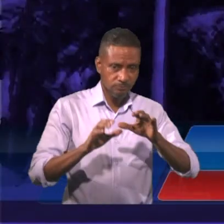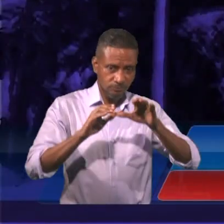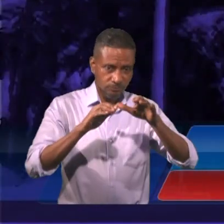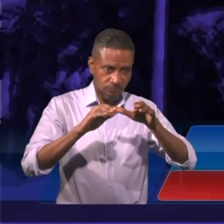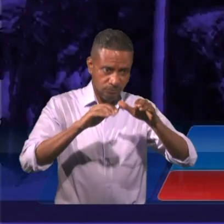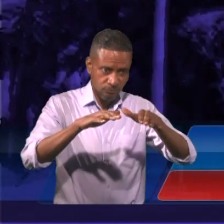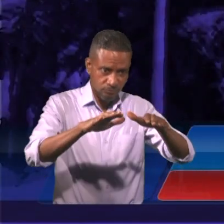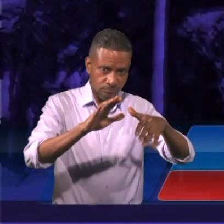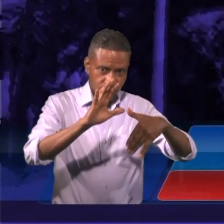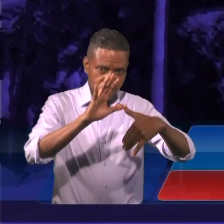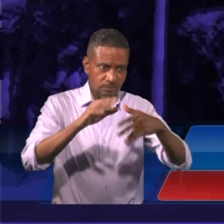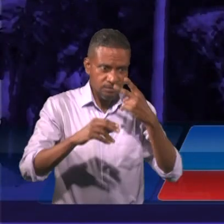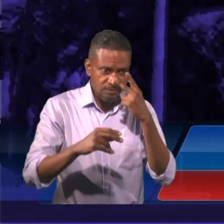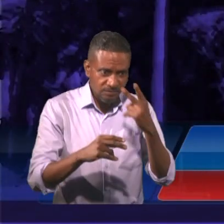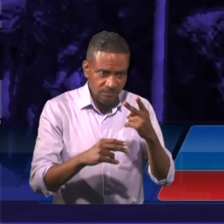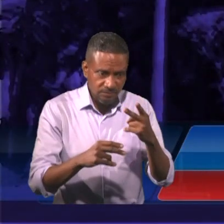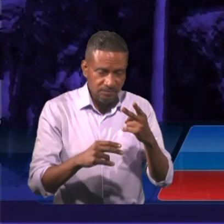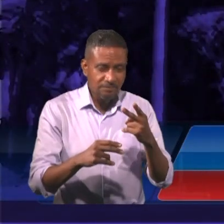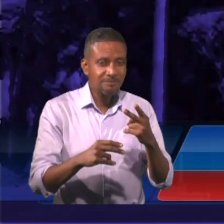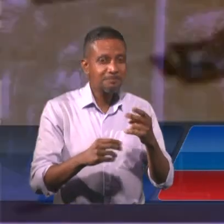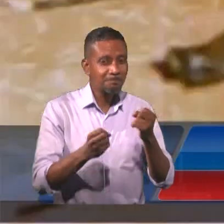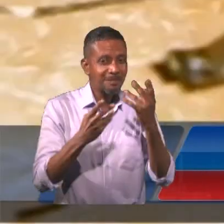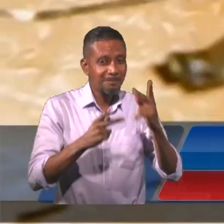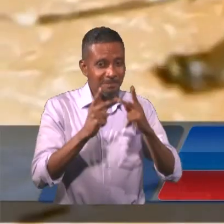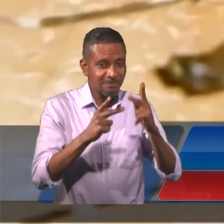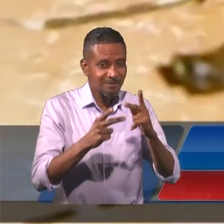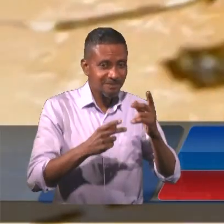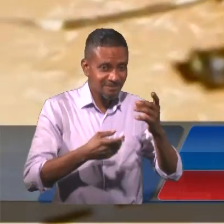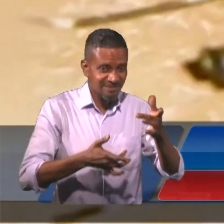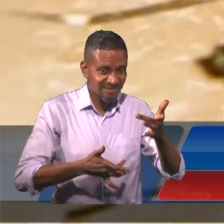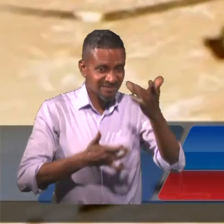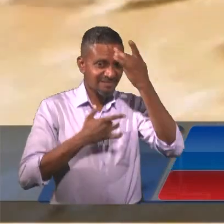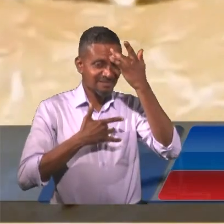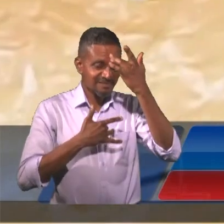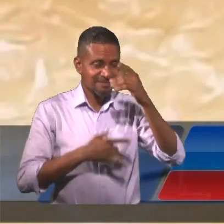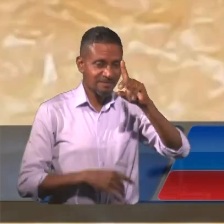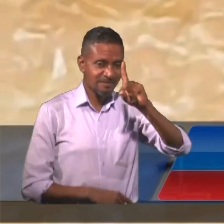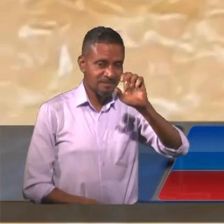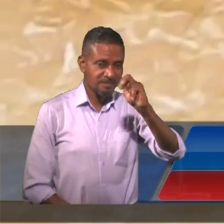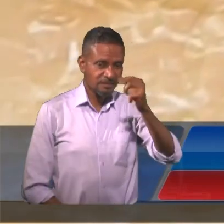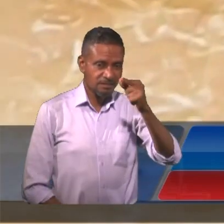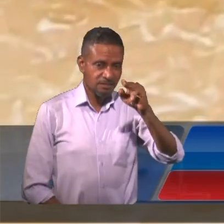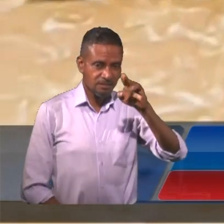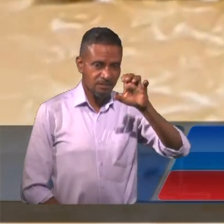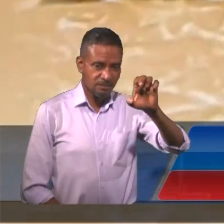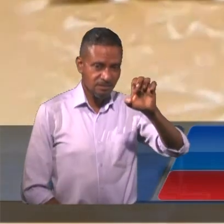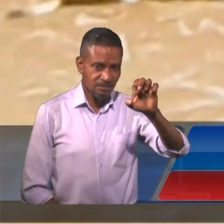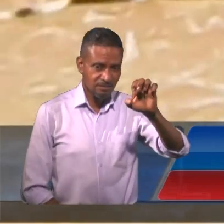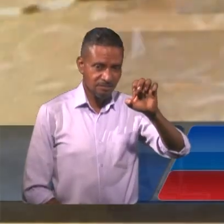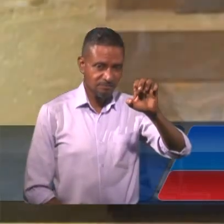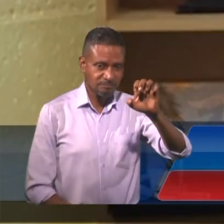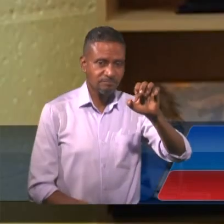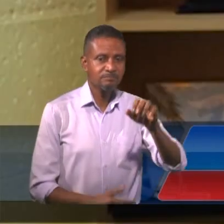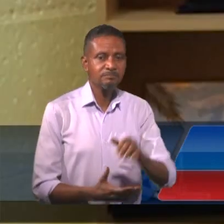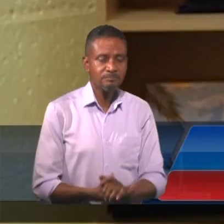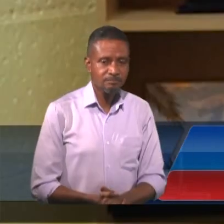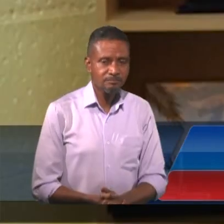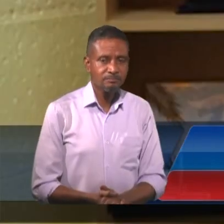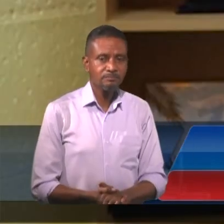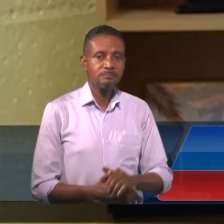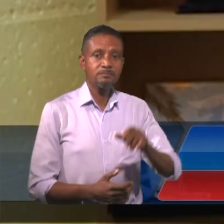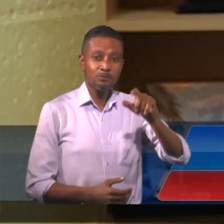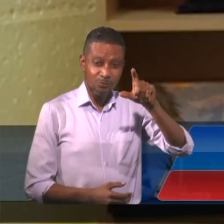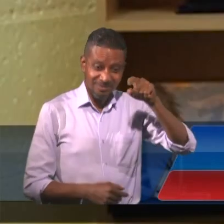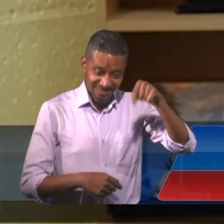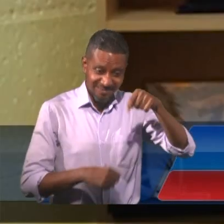dengue cases in the first half of 2024, compared to the same period in 2023. In the